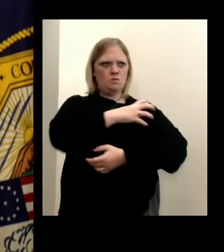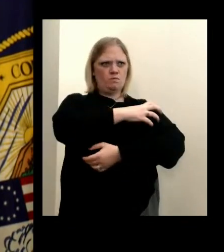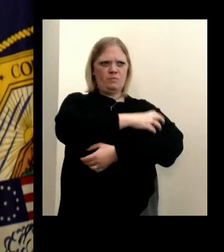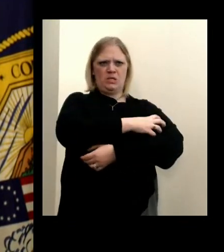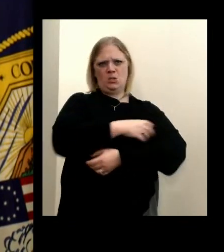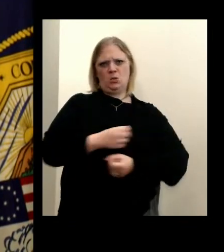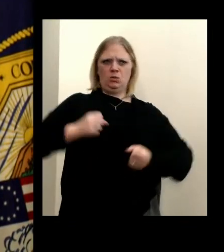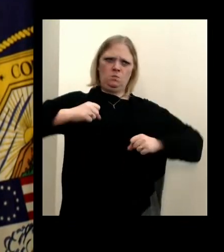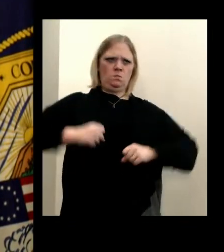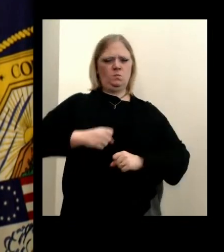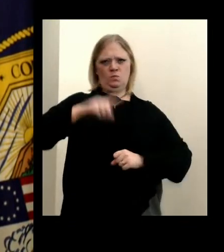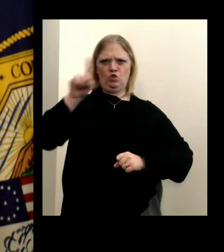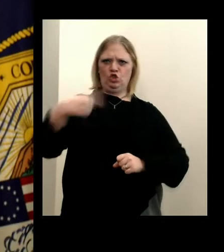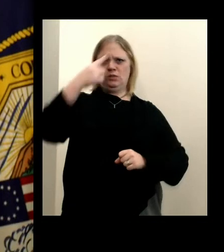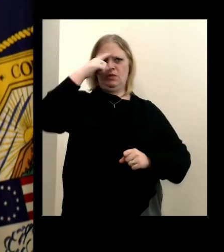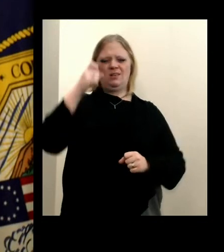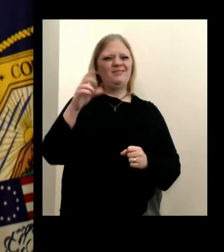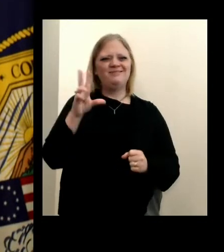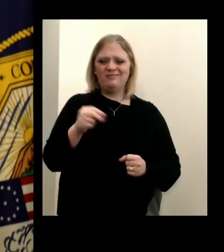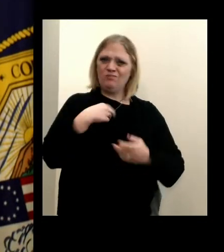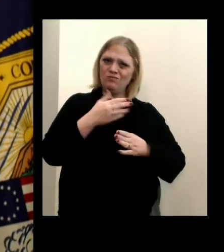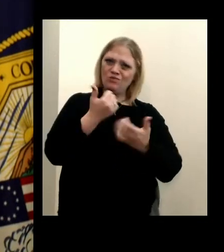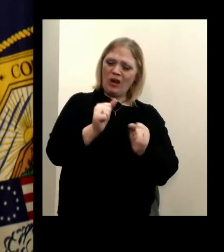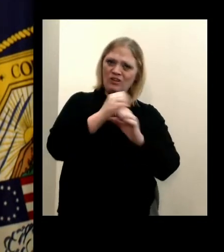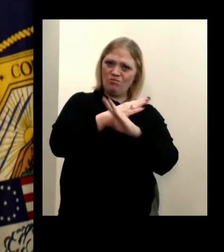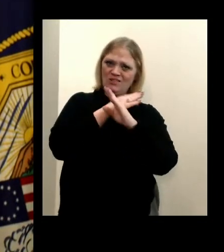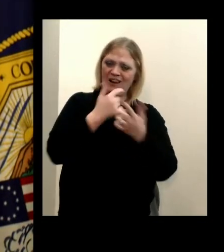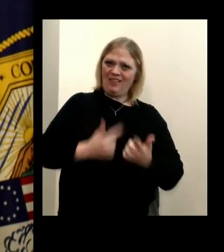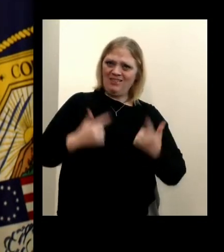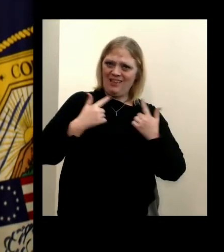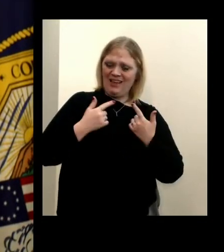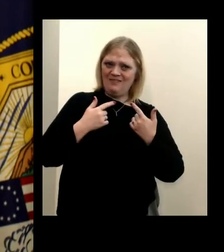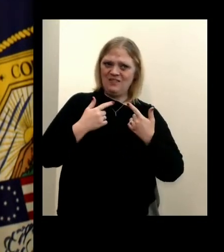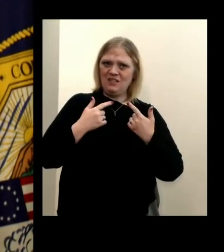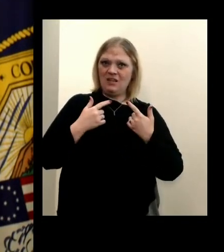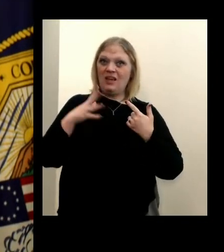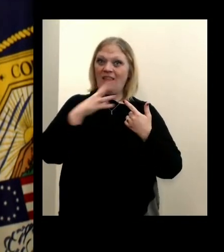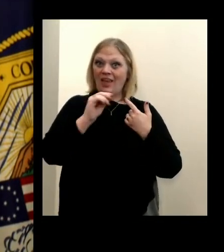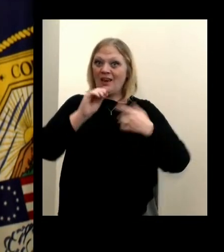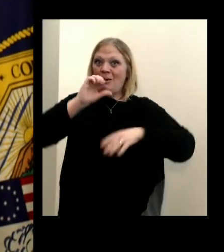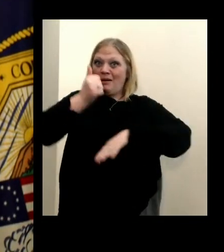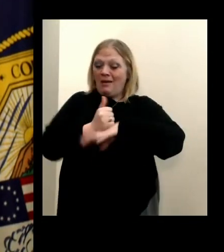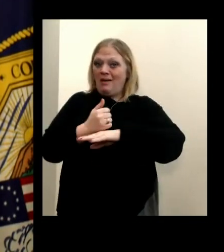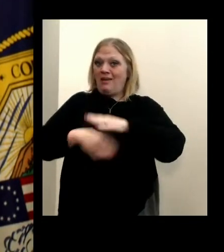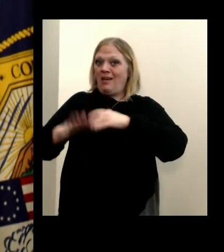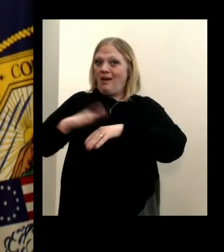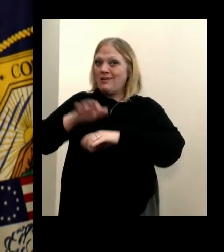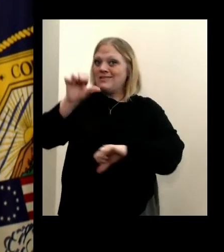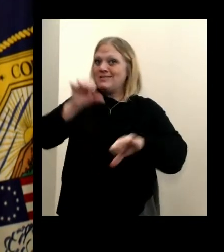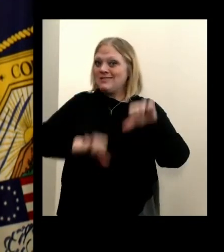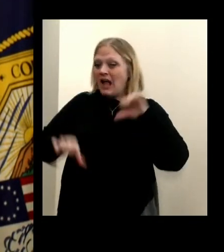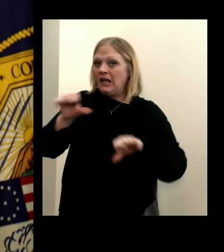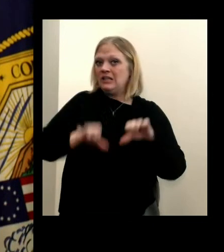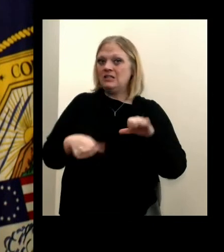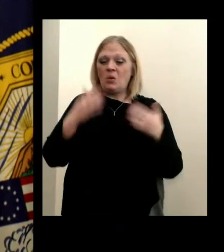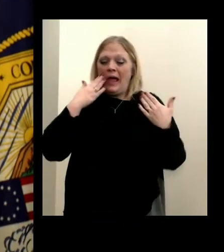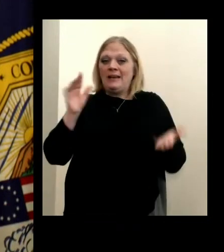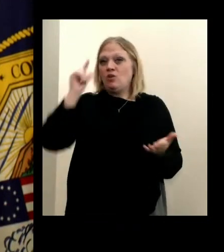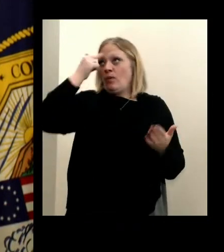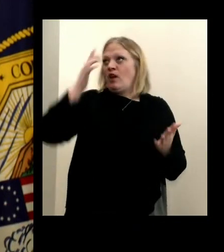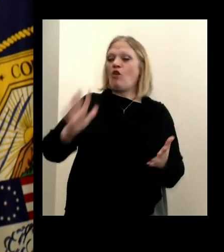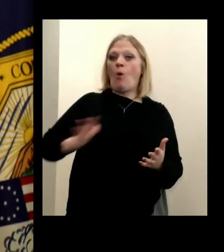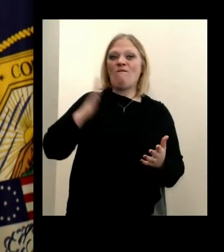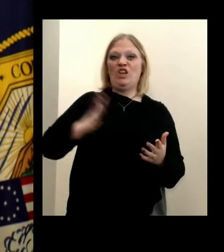speak. We do it to protect lives, and we do it based on the science. So I don't know what the governor is officially